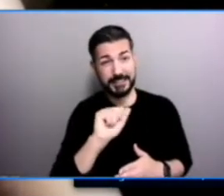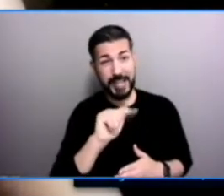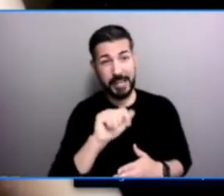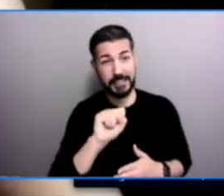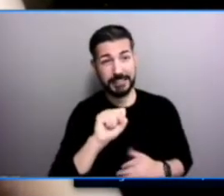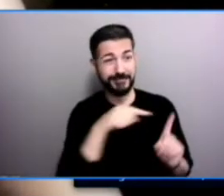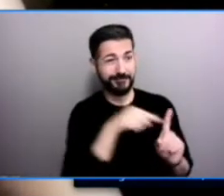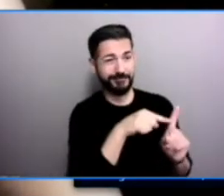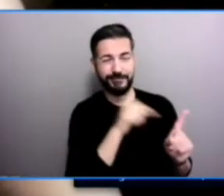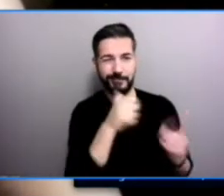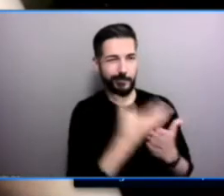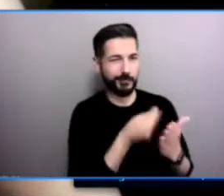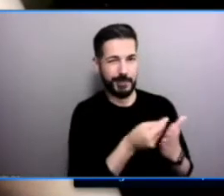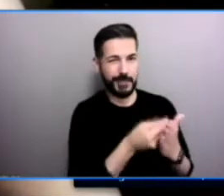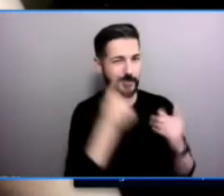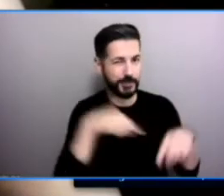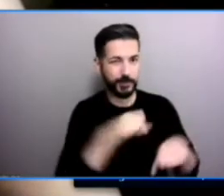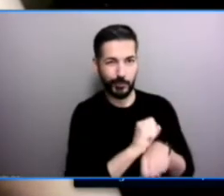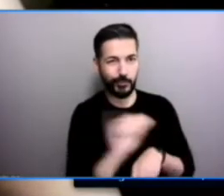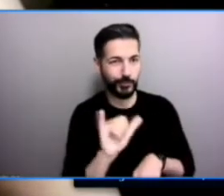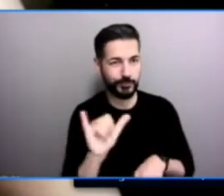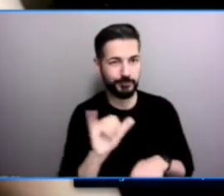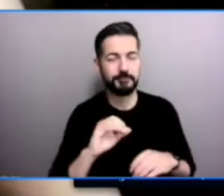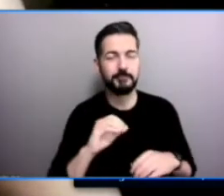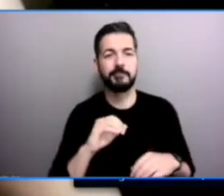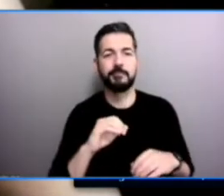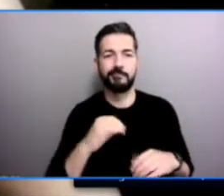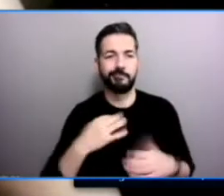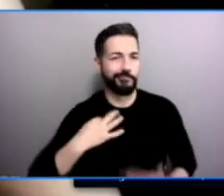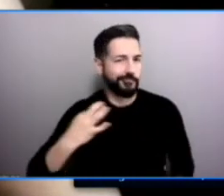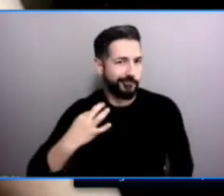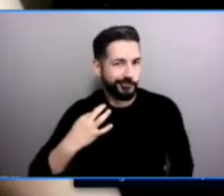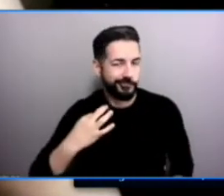aside from just working on the campaign.